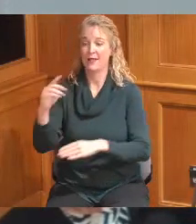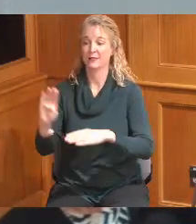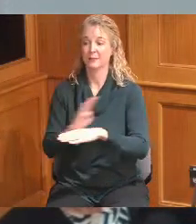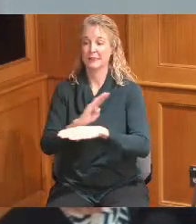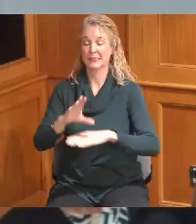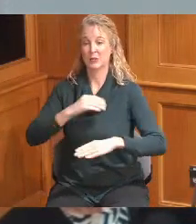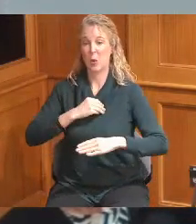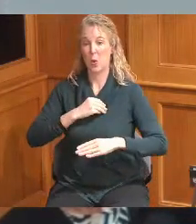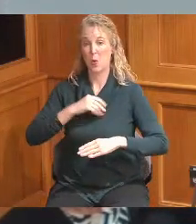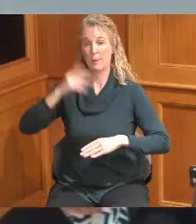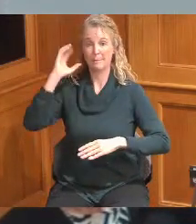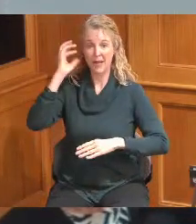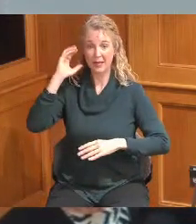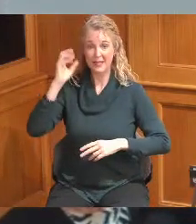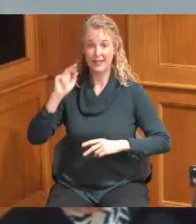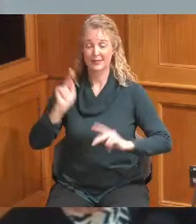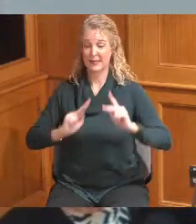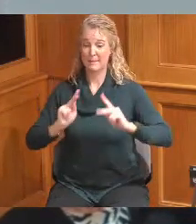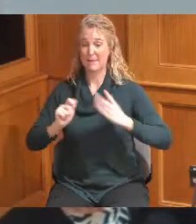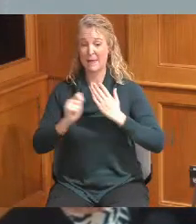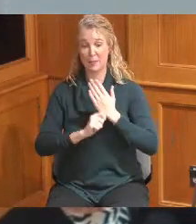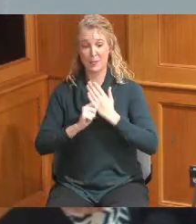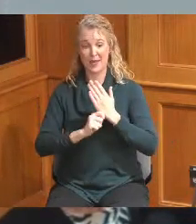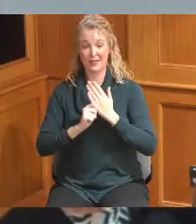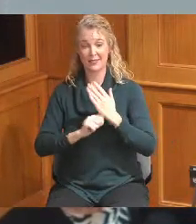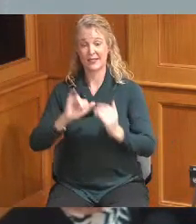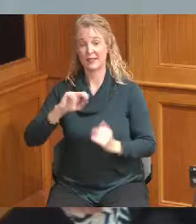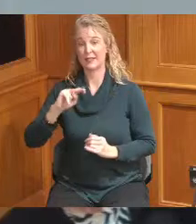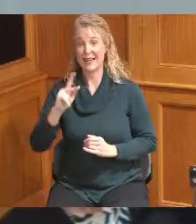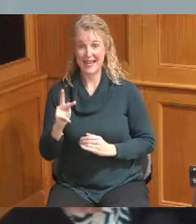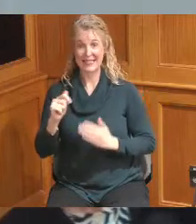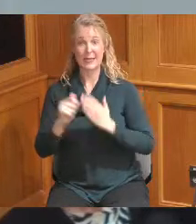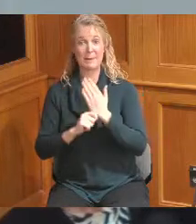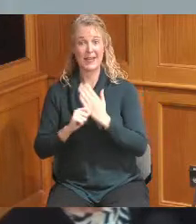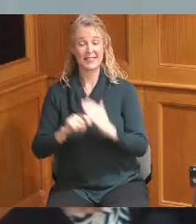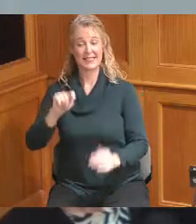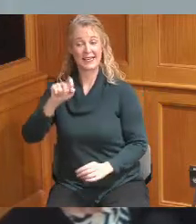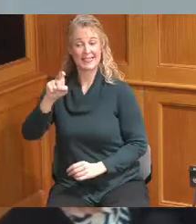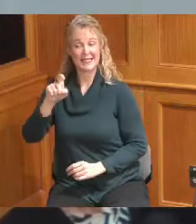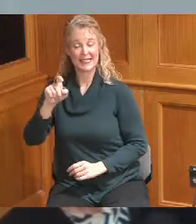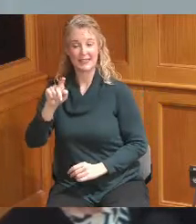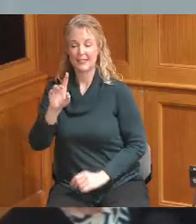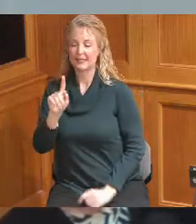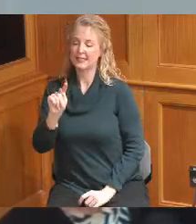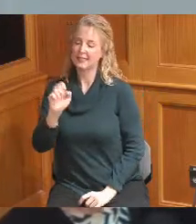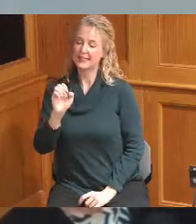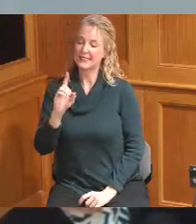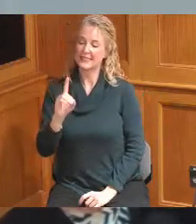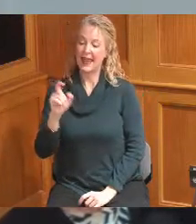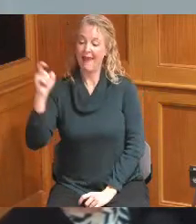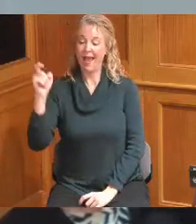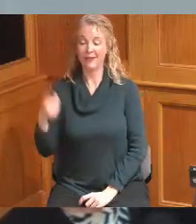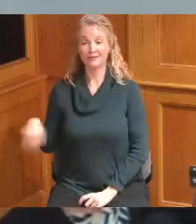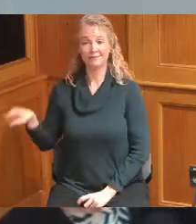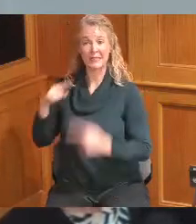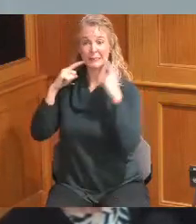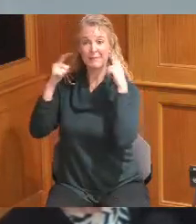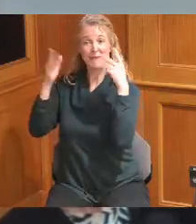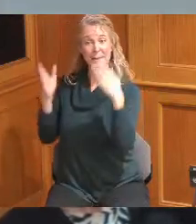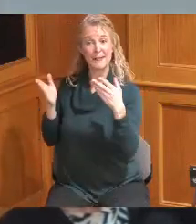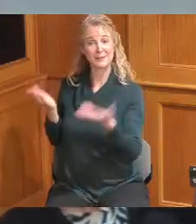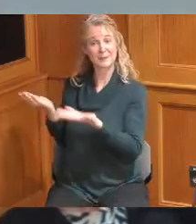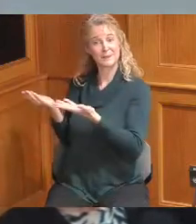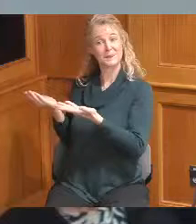Podcast, People Magazine, Inc. Magazine, and TEDx. We've got a celebrity in the ranks.